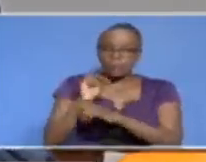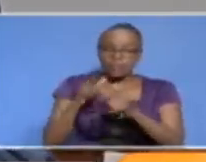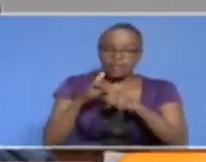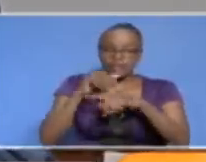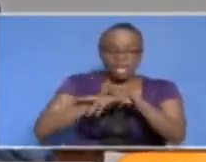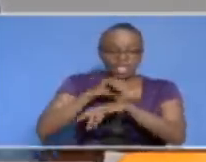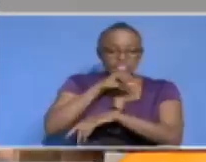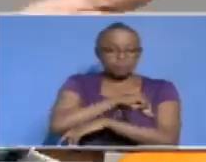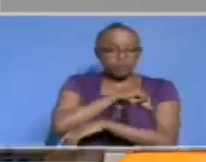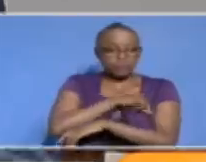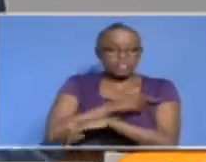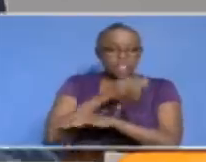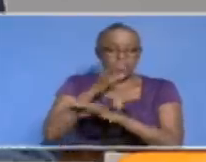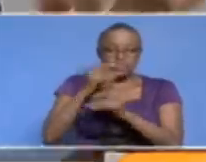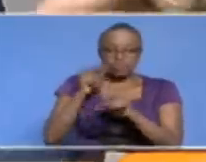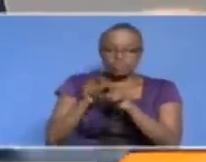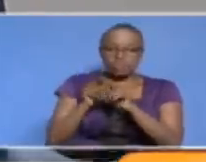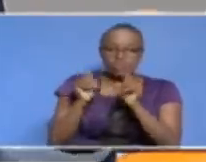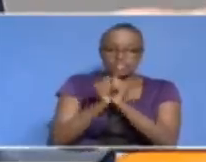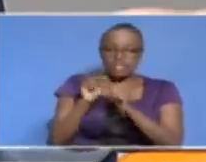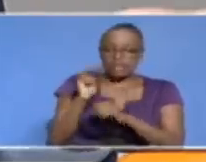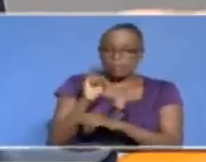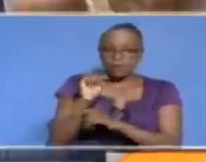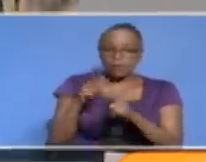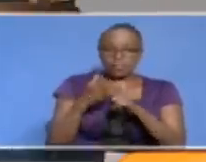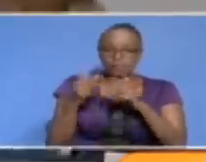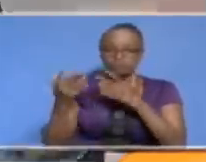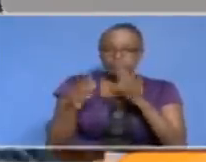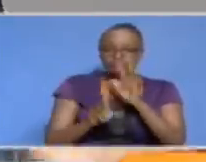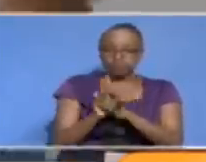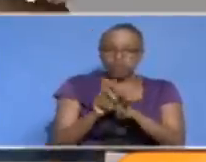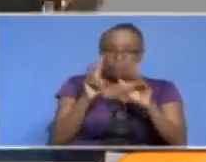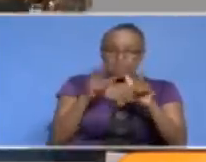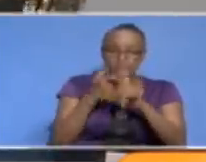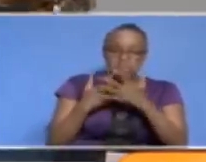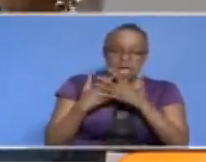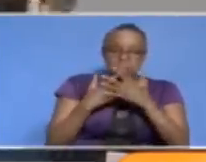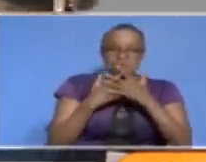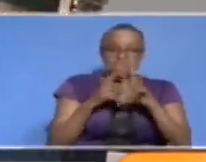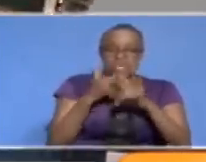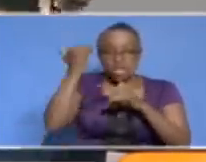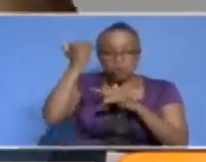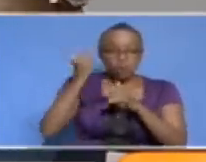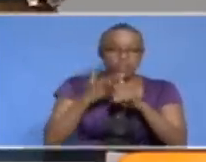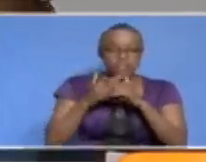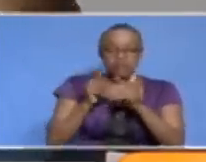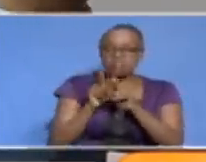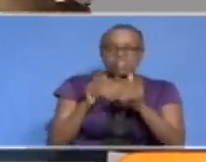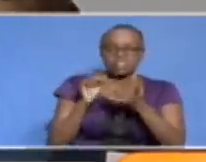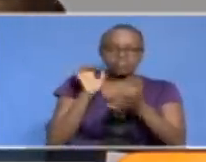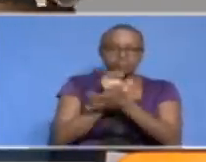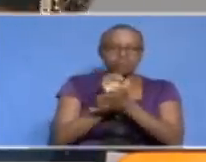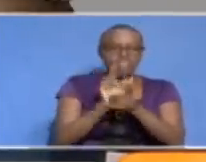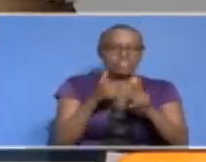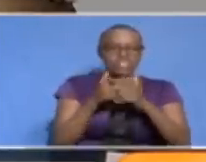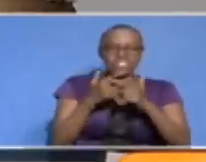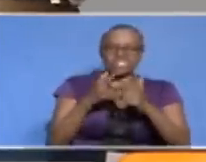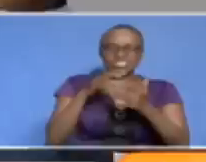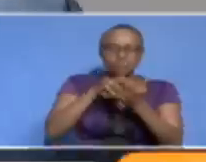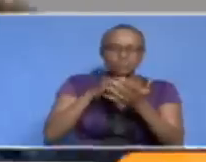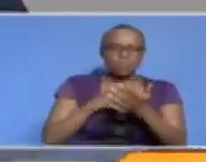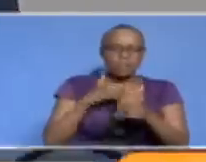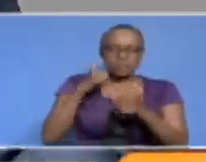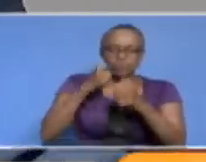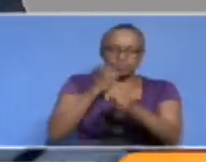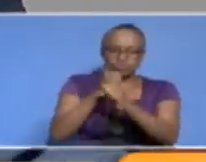the profits. If you know I've sold it at 10, you bring some issues, you go to the police, I'm arrested, go to court, I'm acquitted. Those were my kind of cases which I